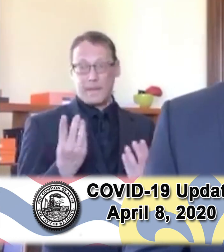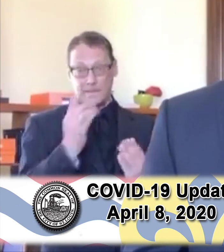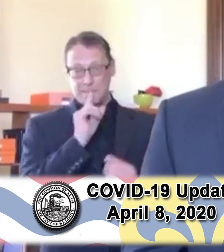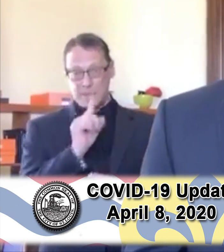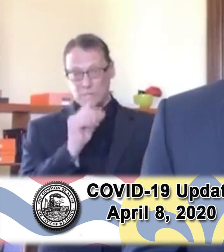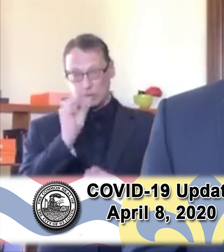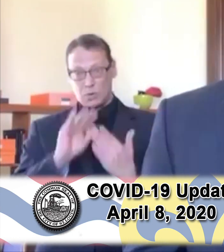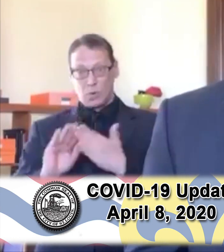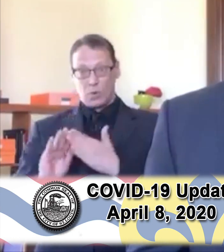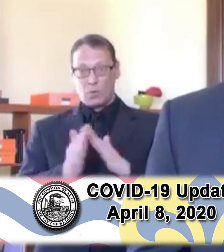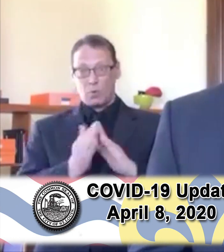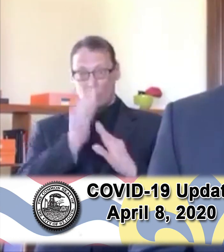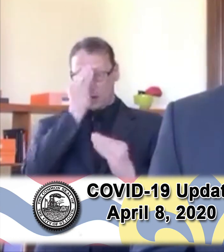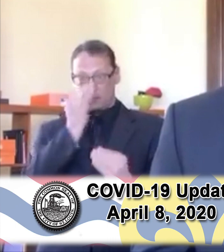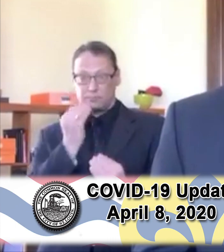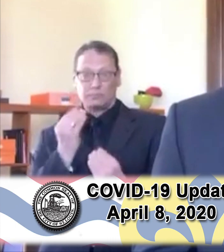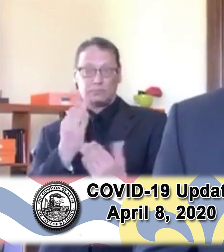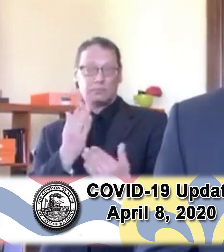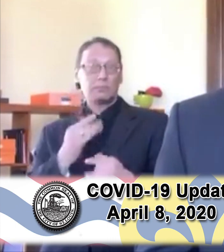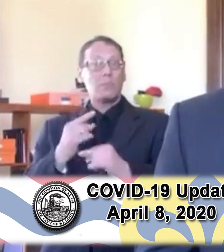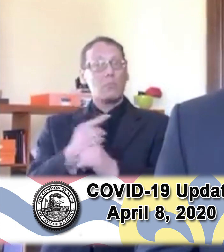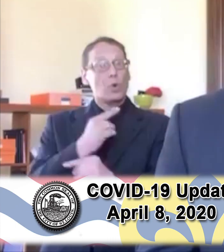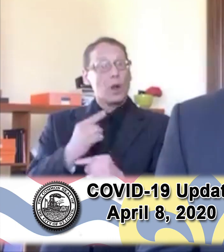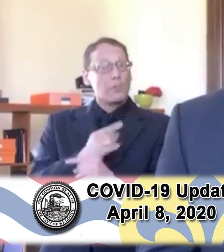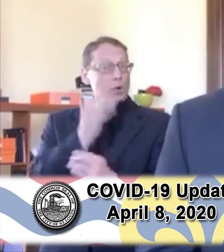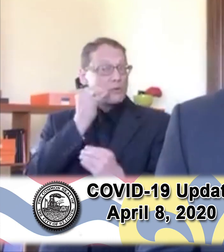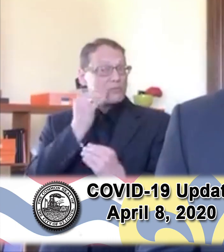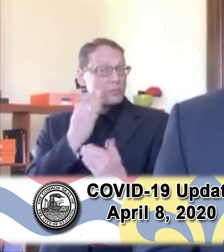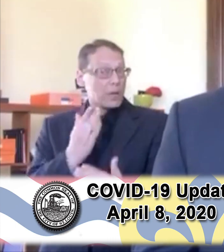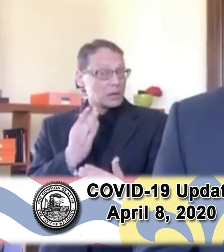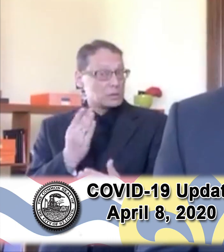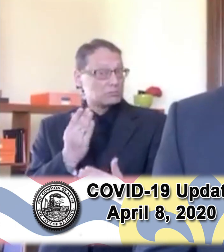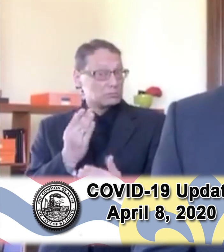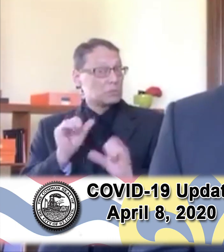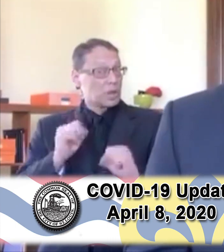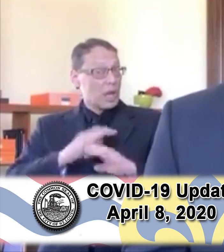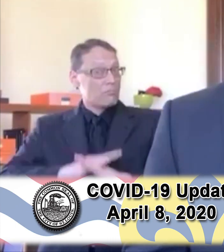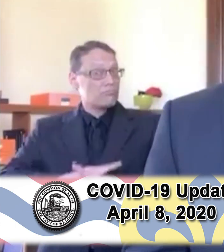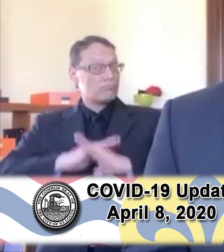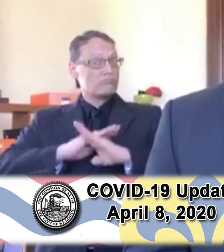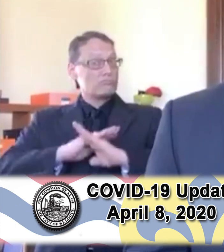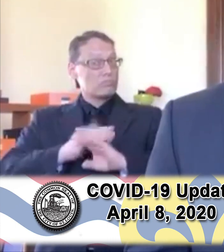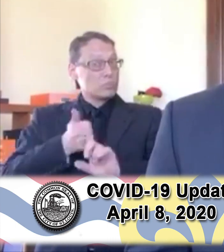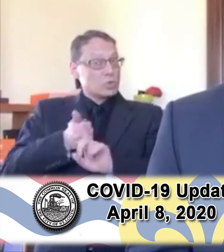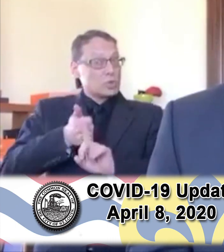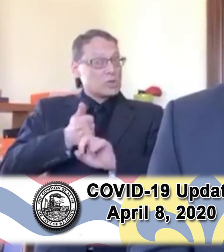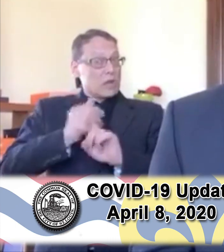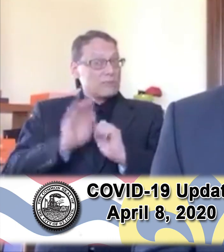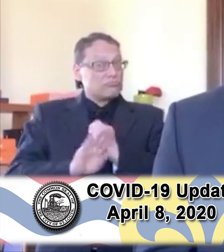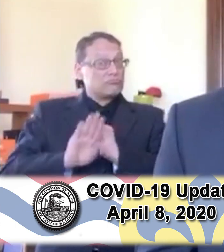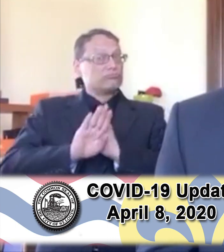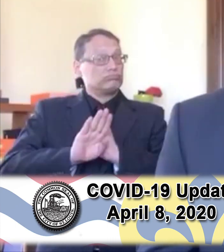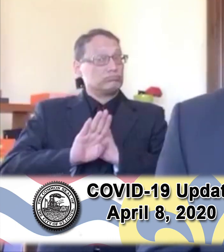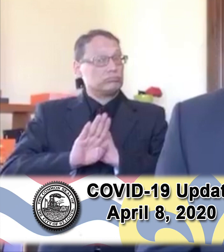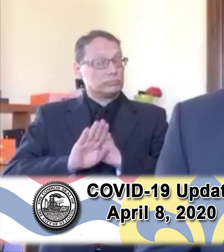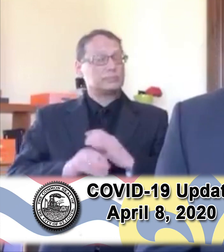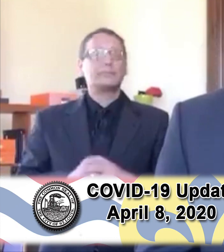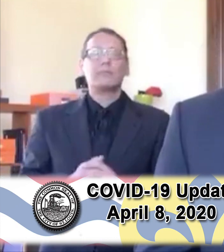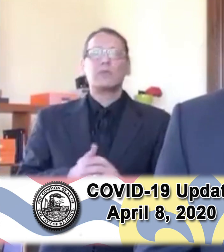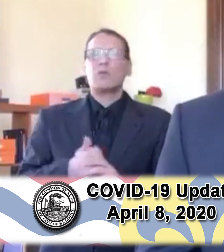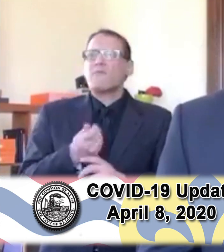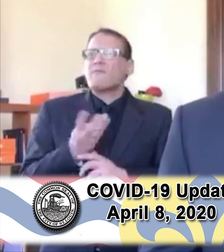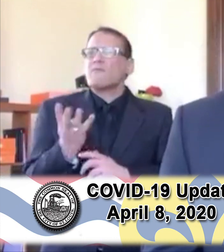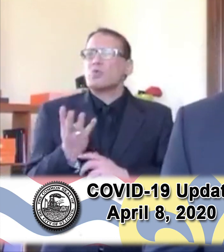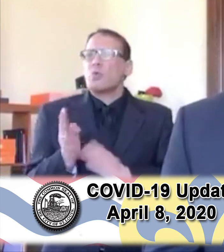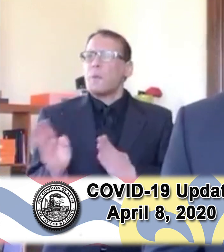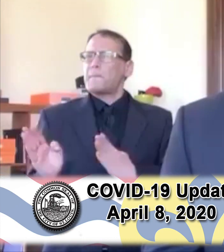informed and have accurate information available so that they can protect themselves, their families, and the community at large. There's a few special initiatives